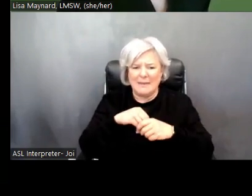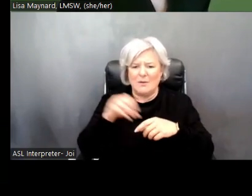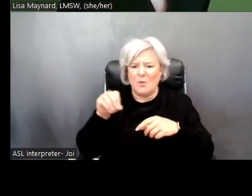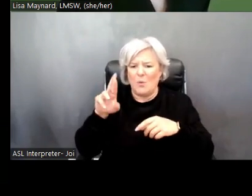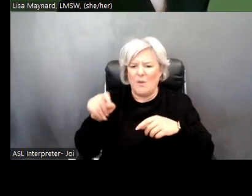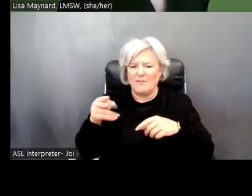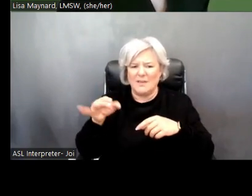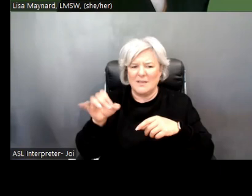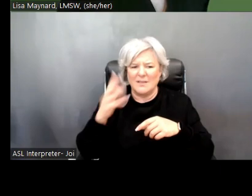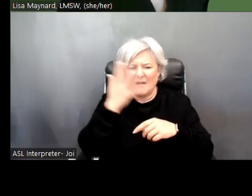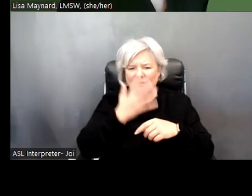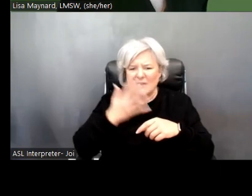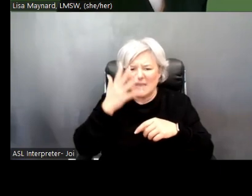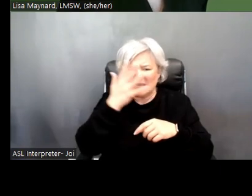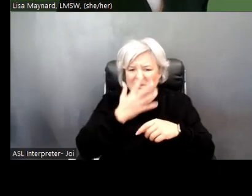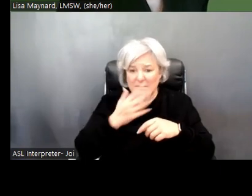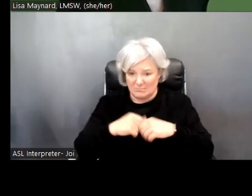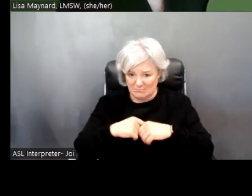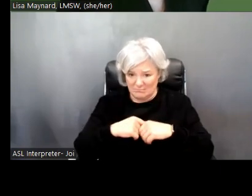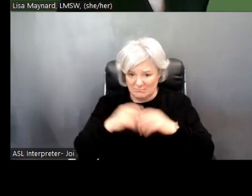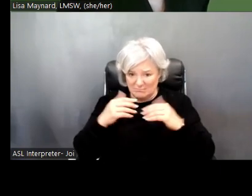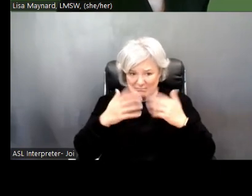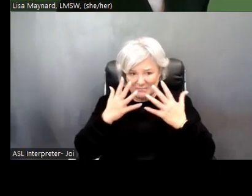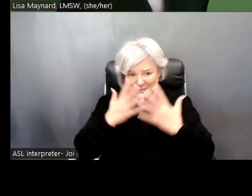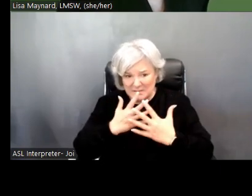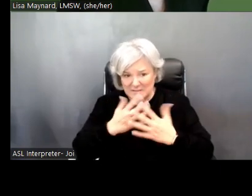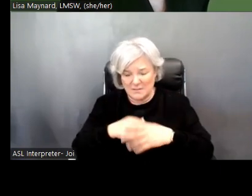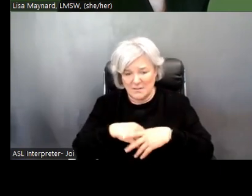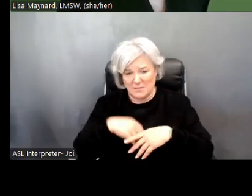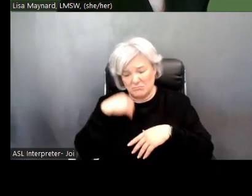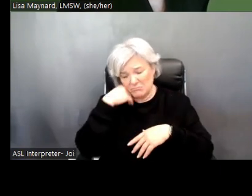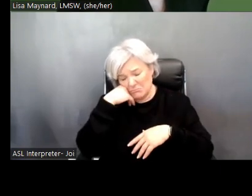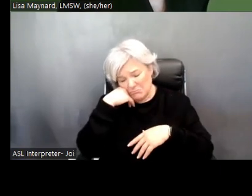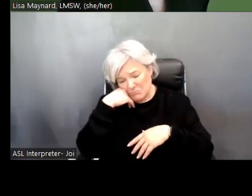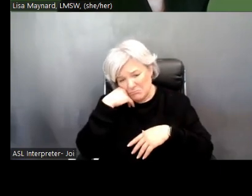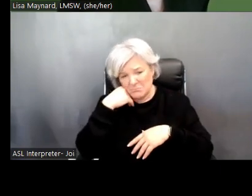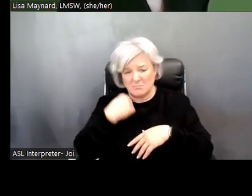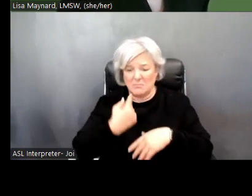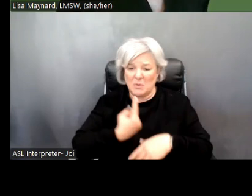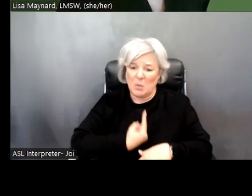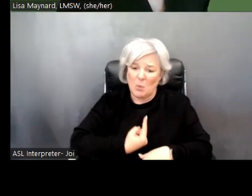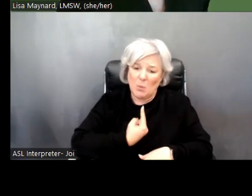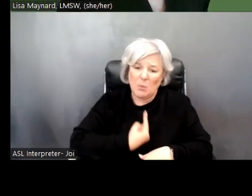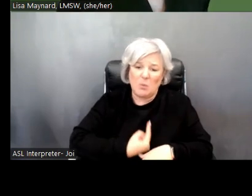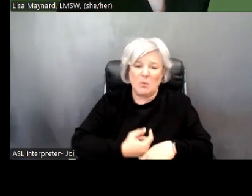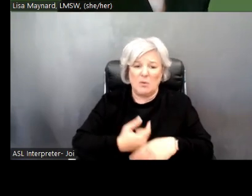Their faces, they look, they look sad and kind of lonely to me.